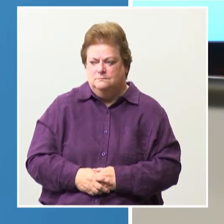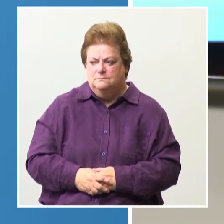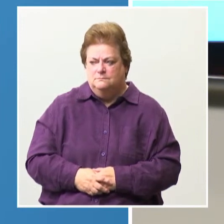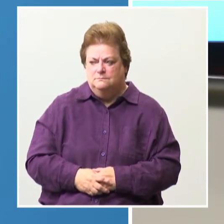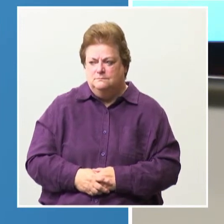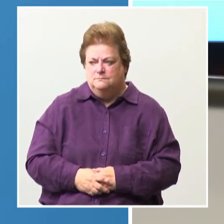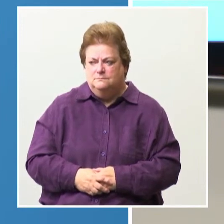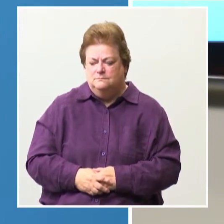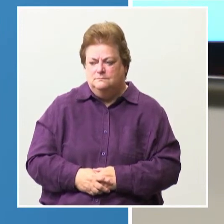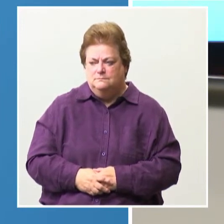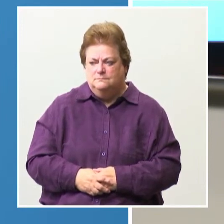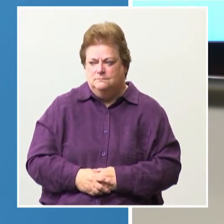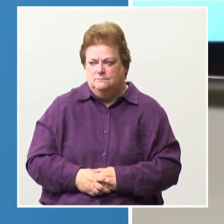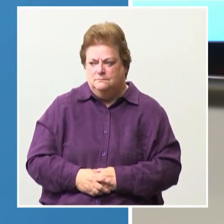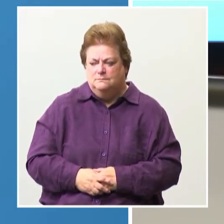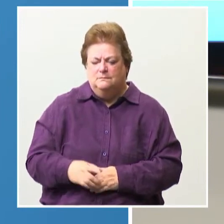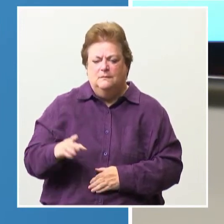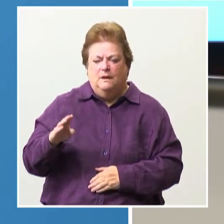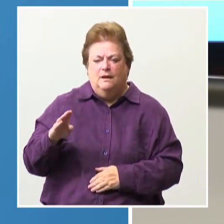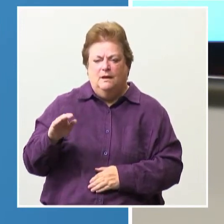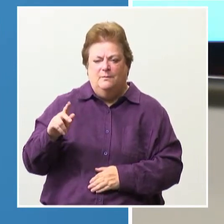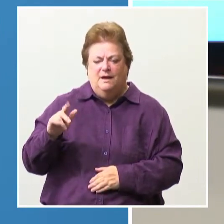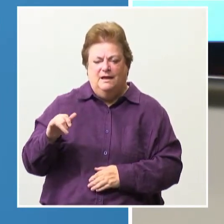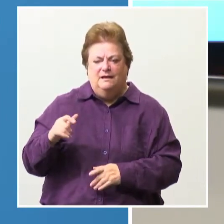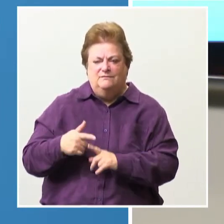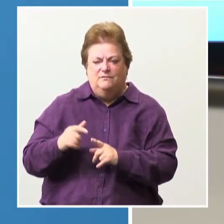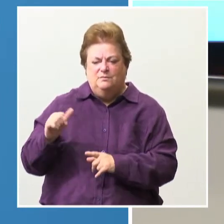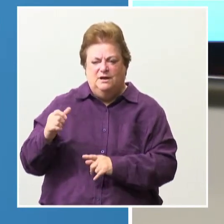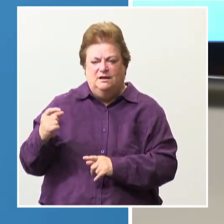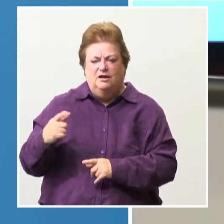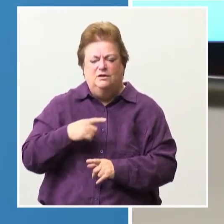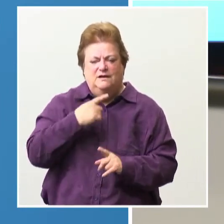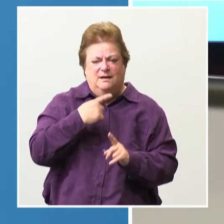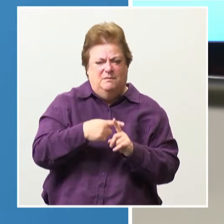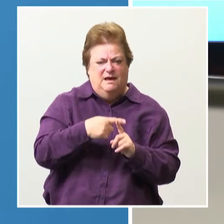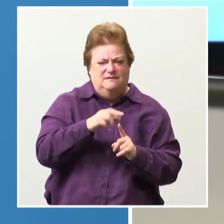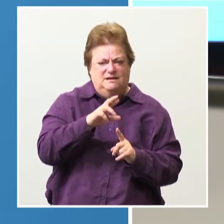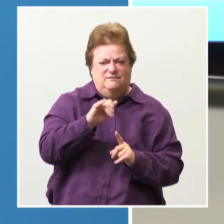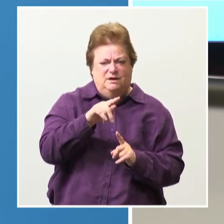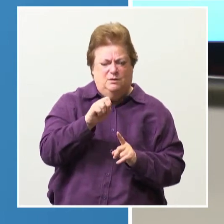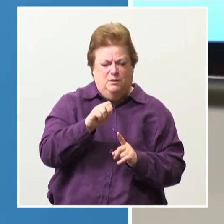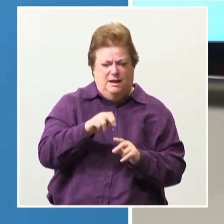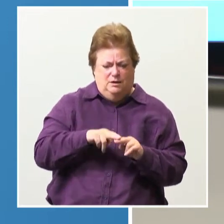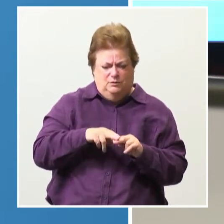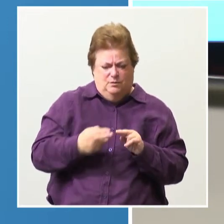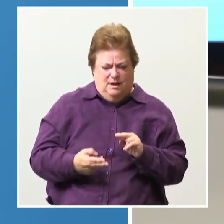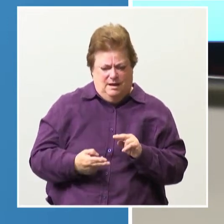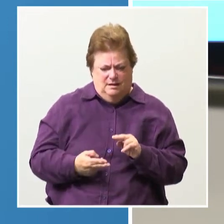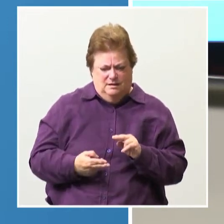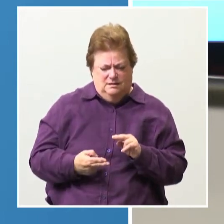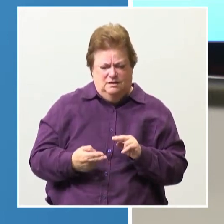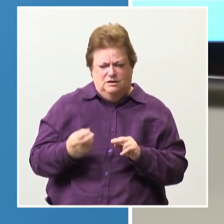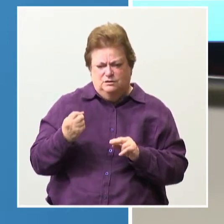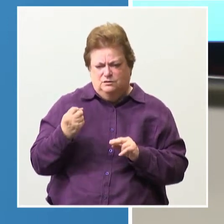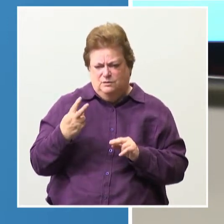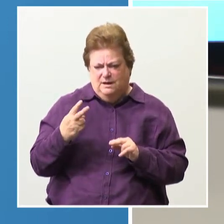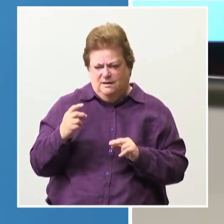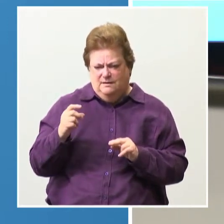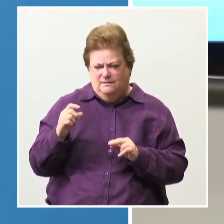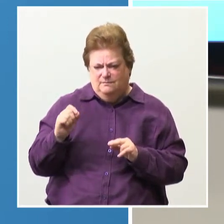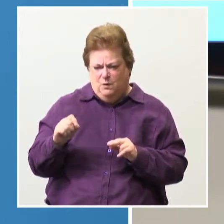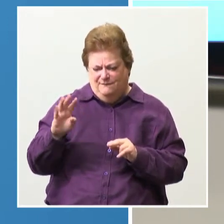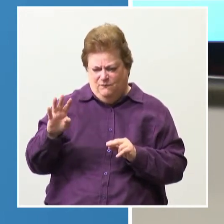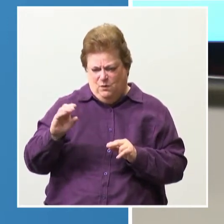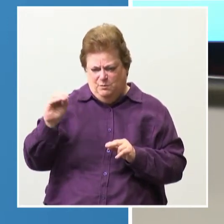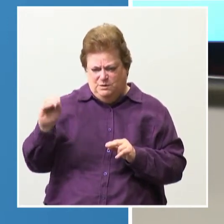And then you said our positivity rate dropped to 12-ish percent,